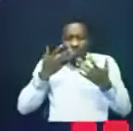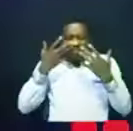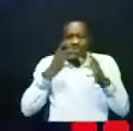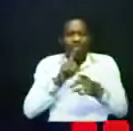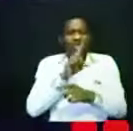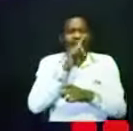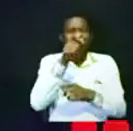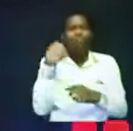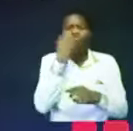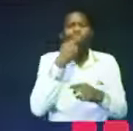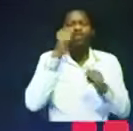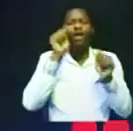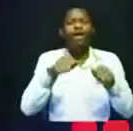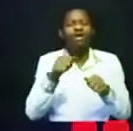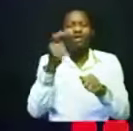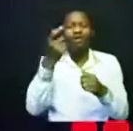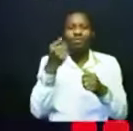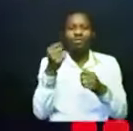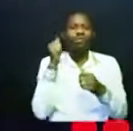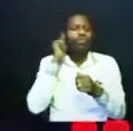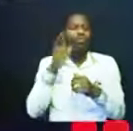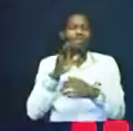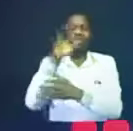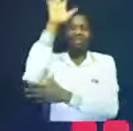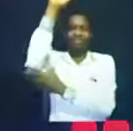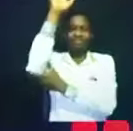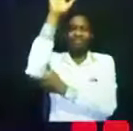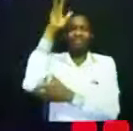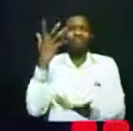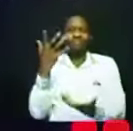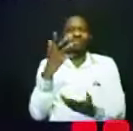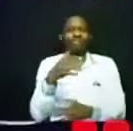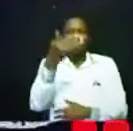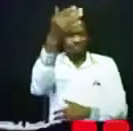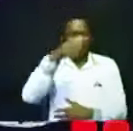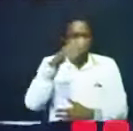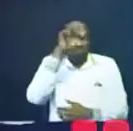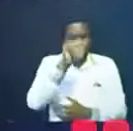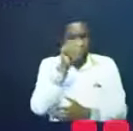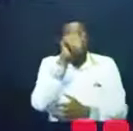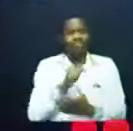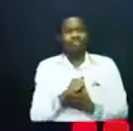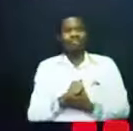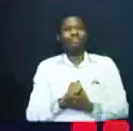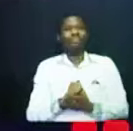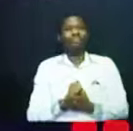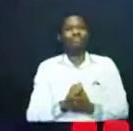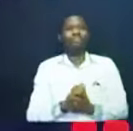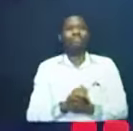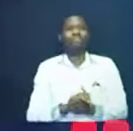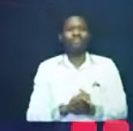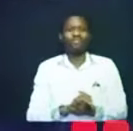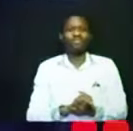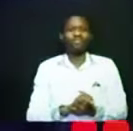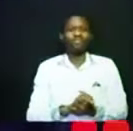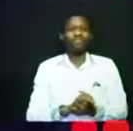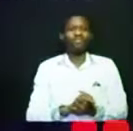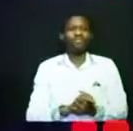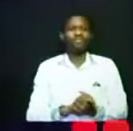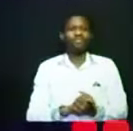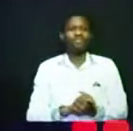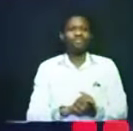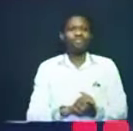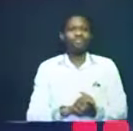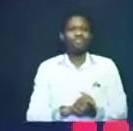up. Manu and see, and a mammy be man and sasso. Then I asked her to come. I can't say, yo, Omra. And then